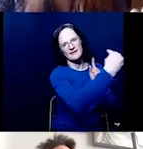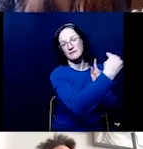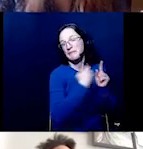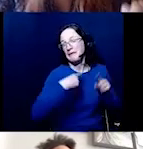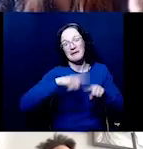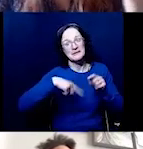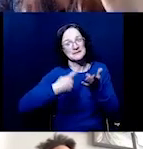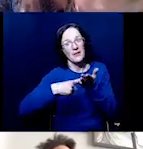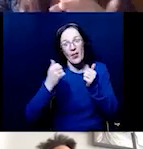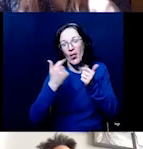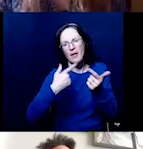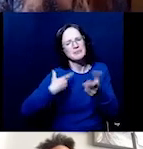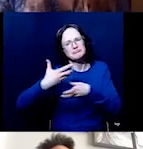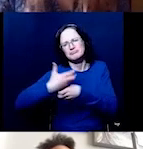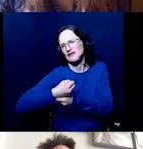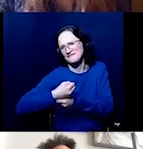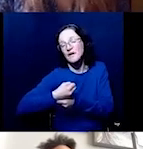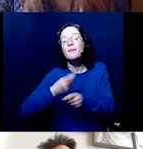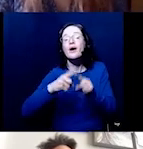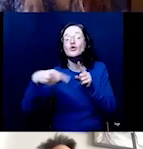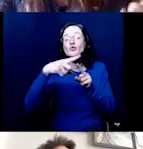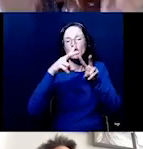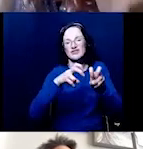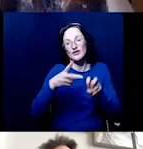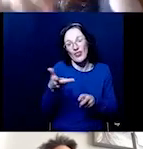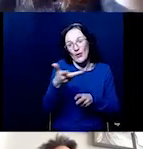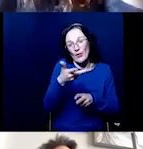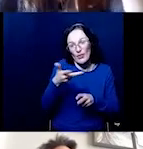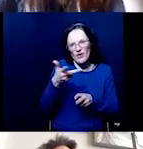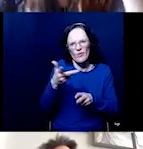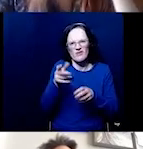more, you could go to these people.